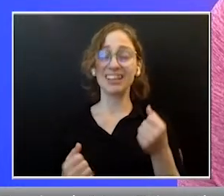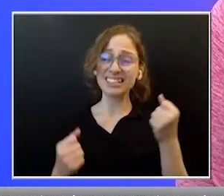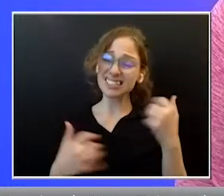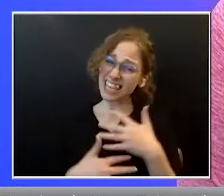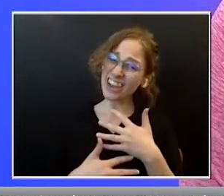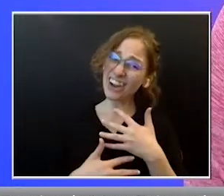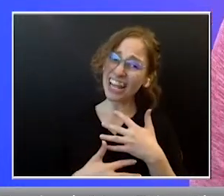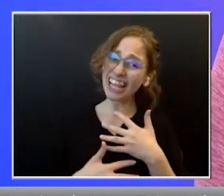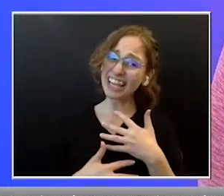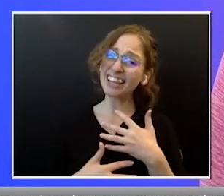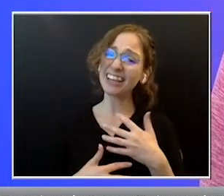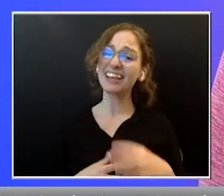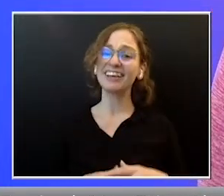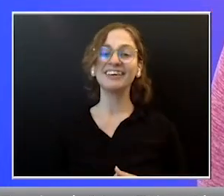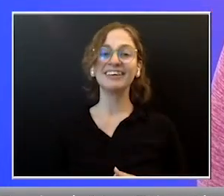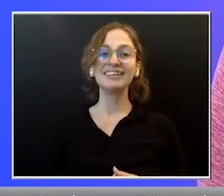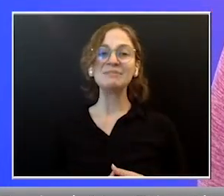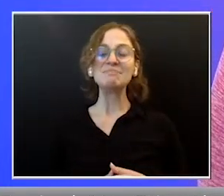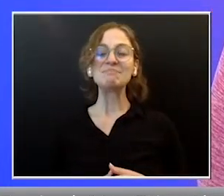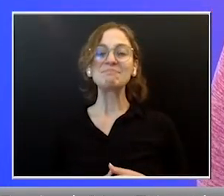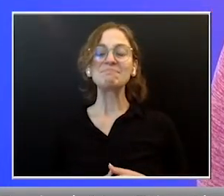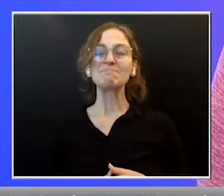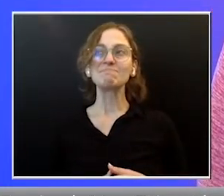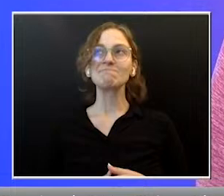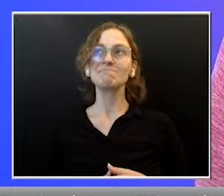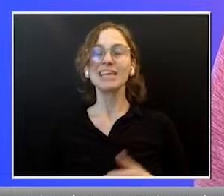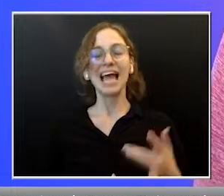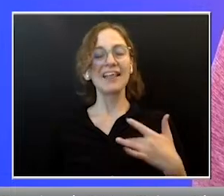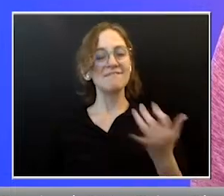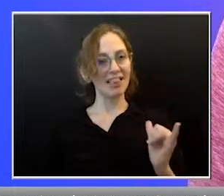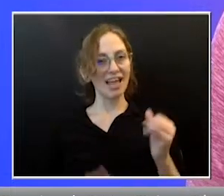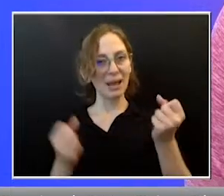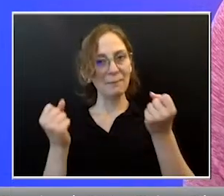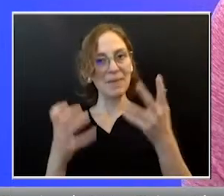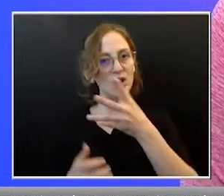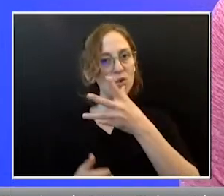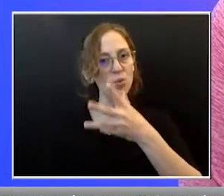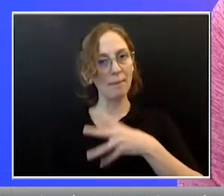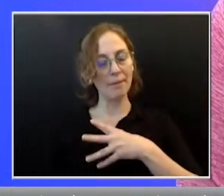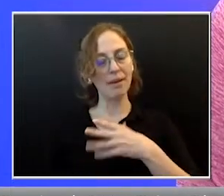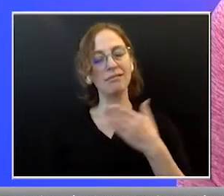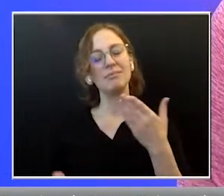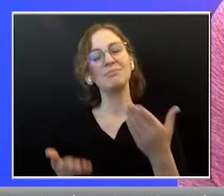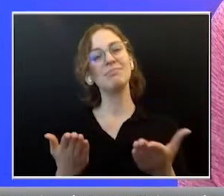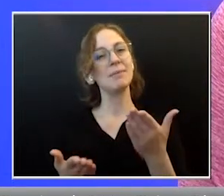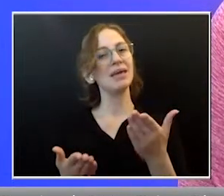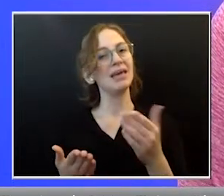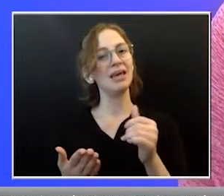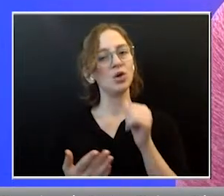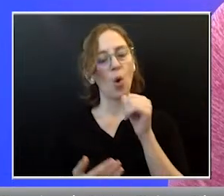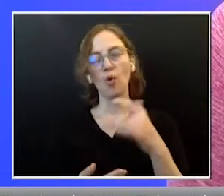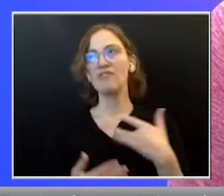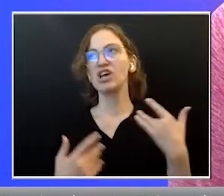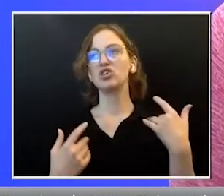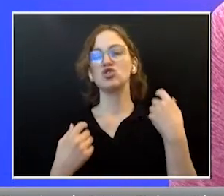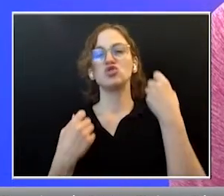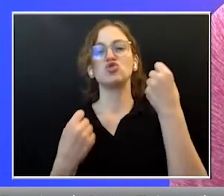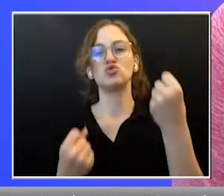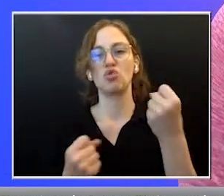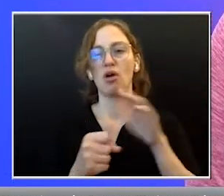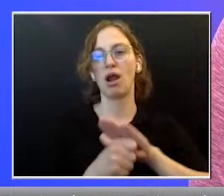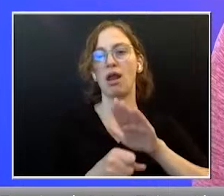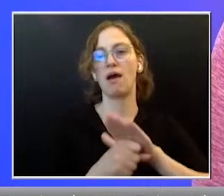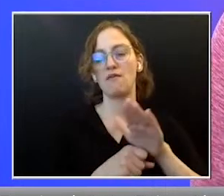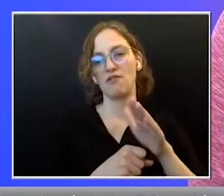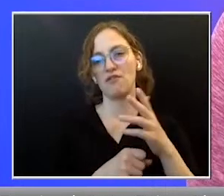feel that a lot of women might not have the strength to, you know, to fight